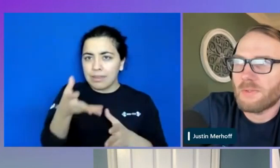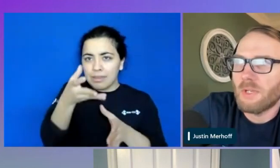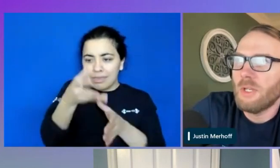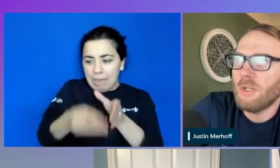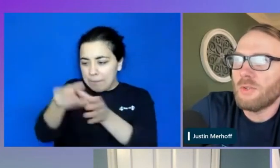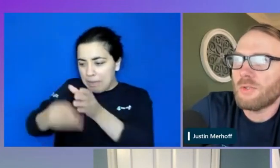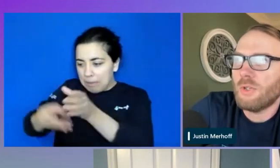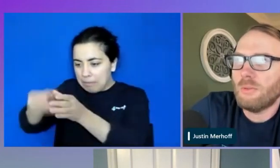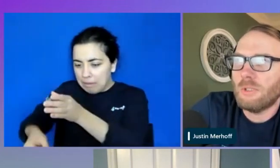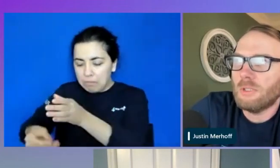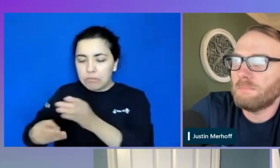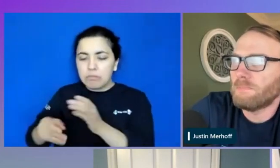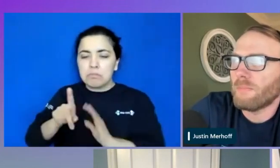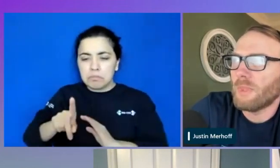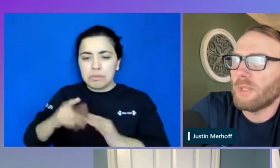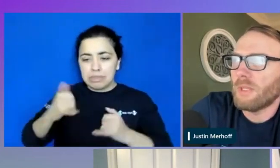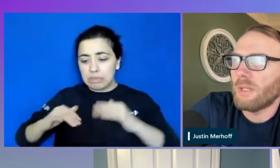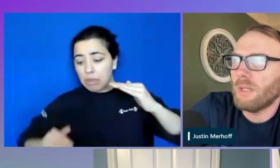on this. So,